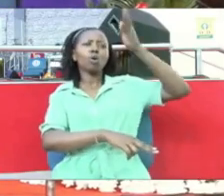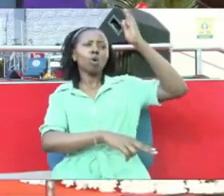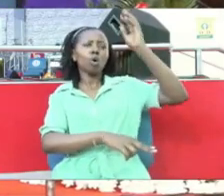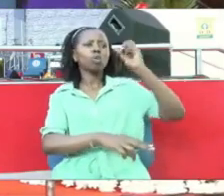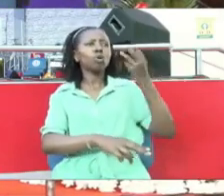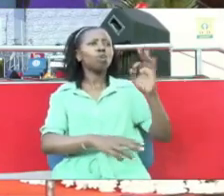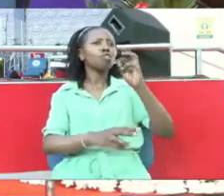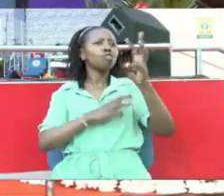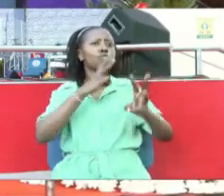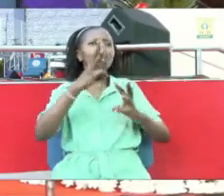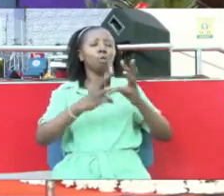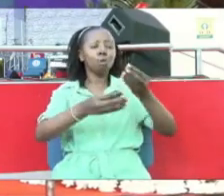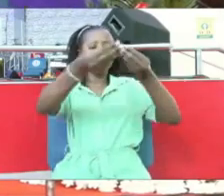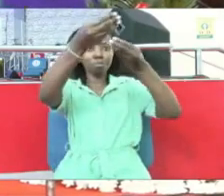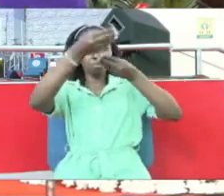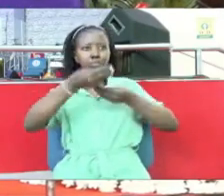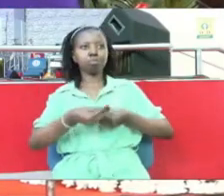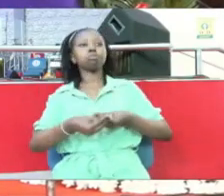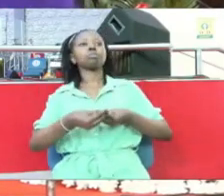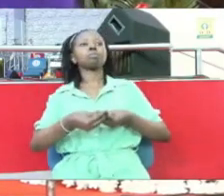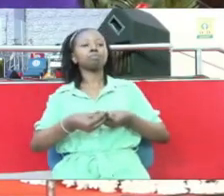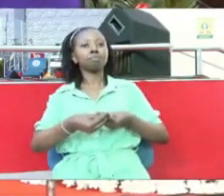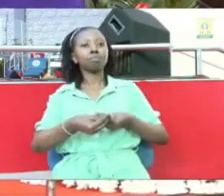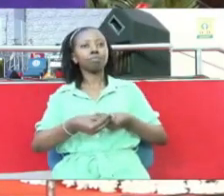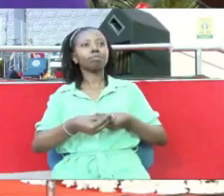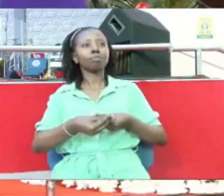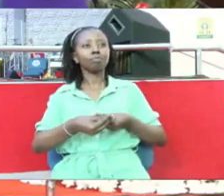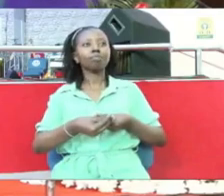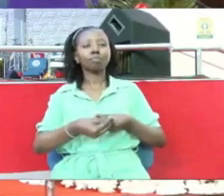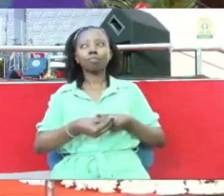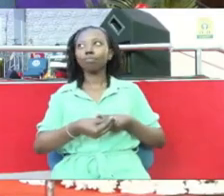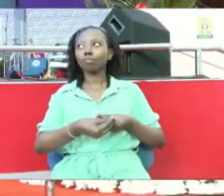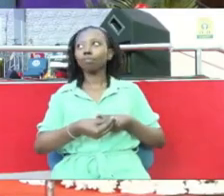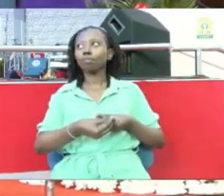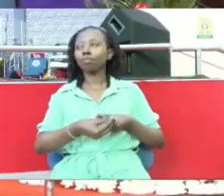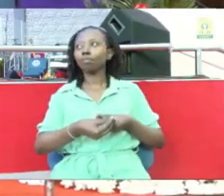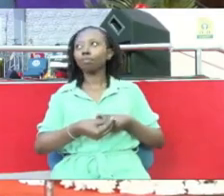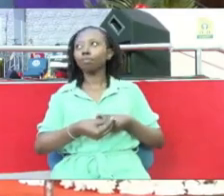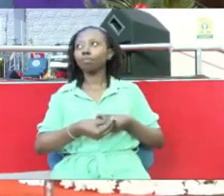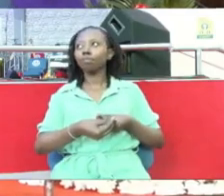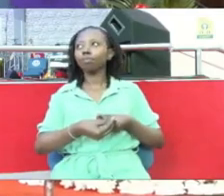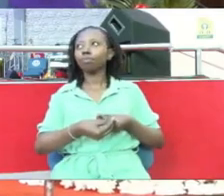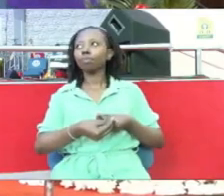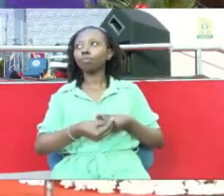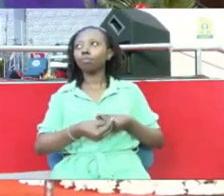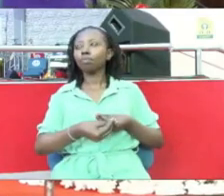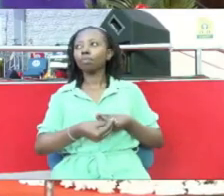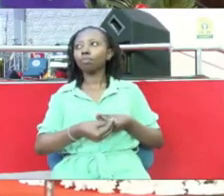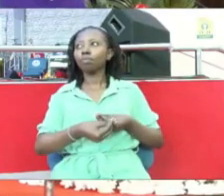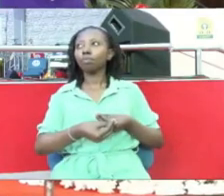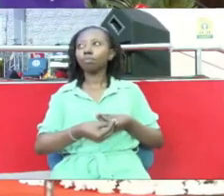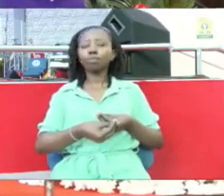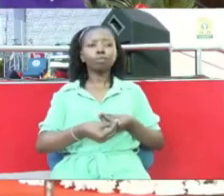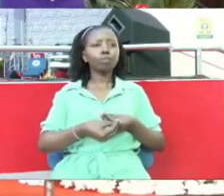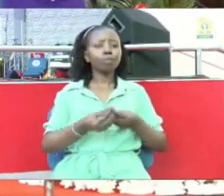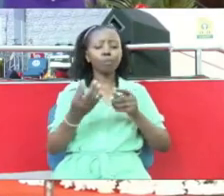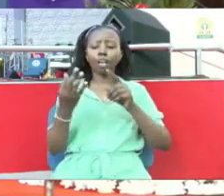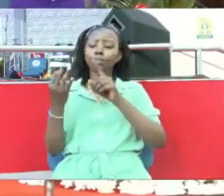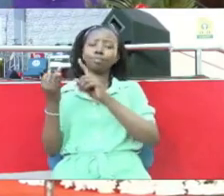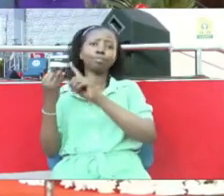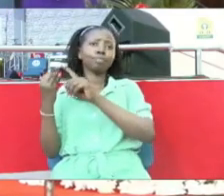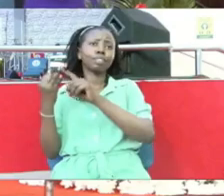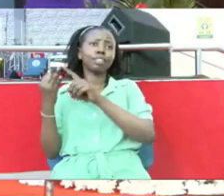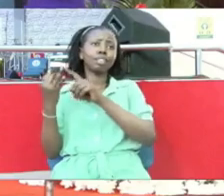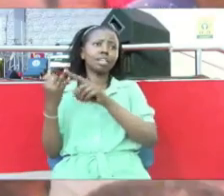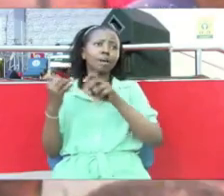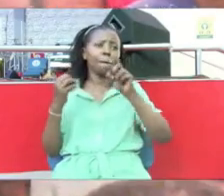making provision. Lakini nimeketi kwa sababu mfano wa falme anatayarisha baraka zangu. The second thing that we need to